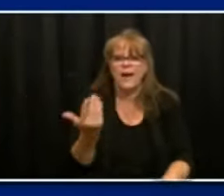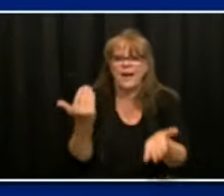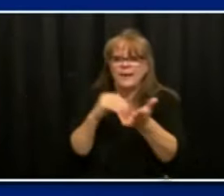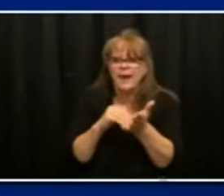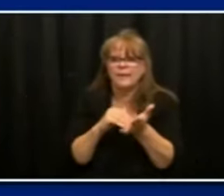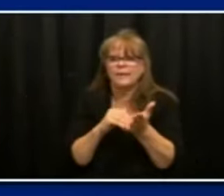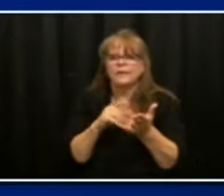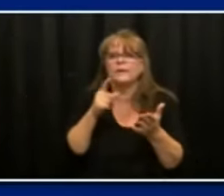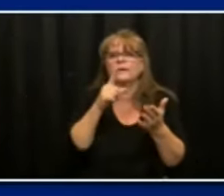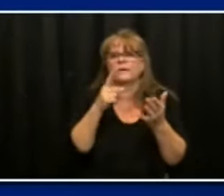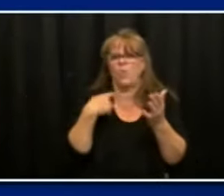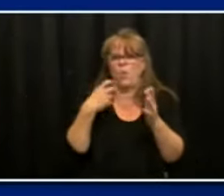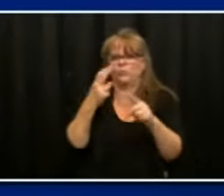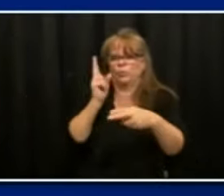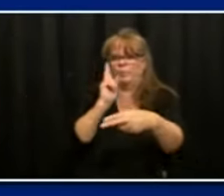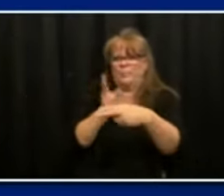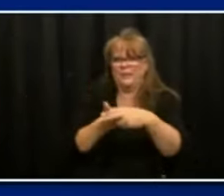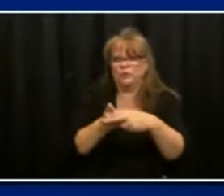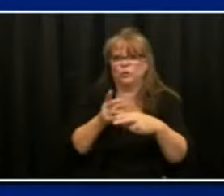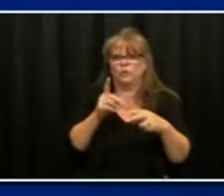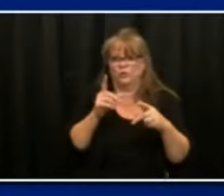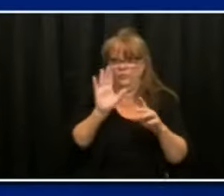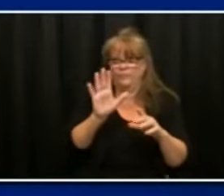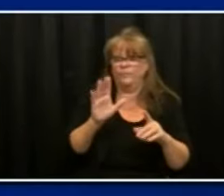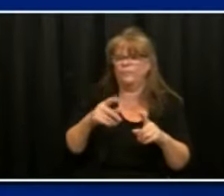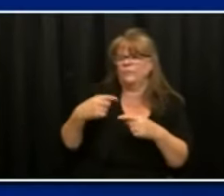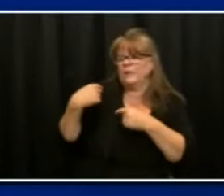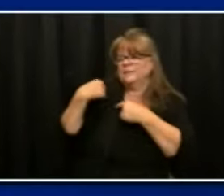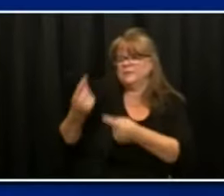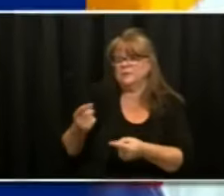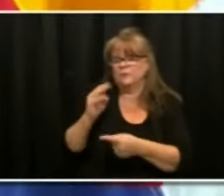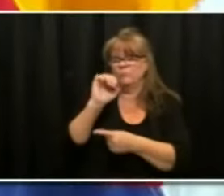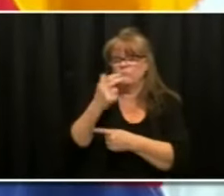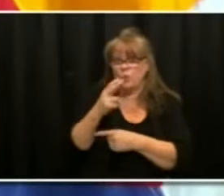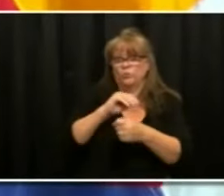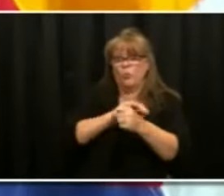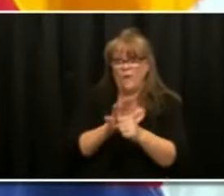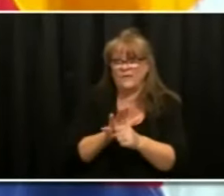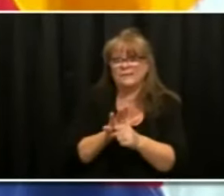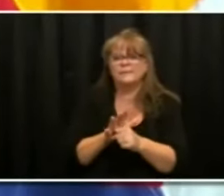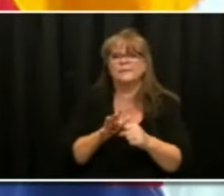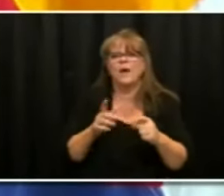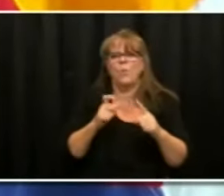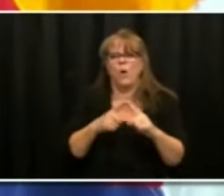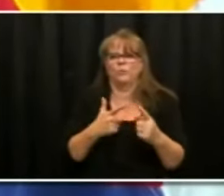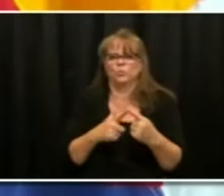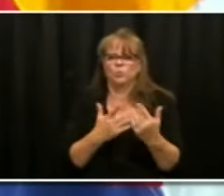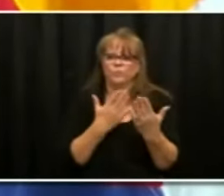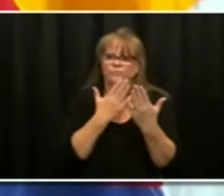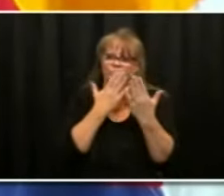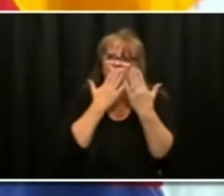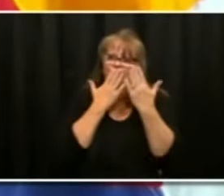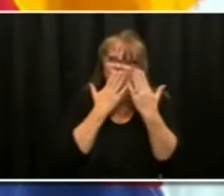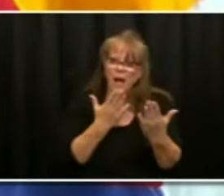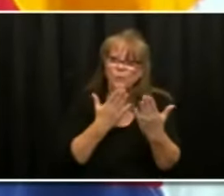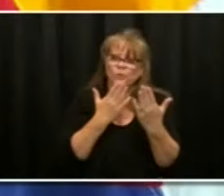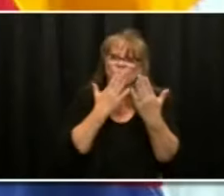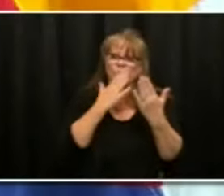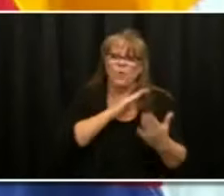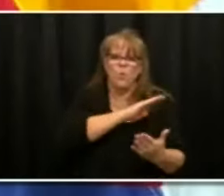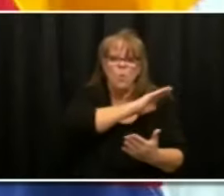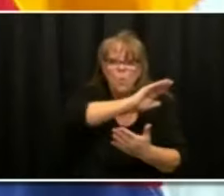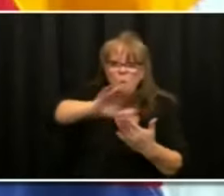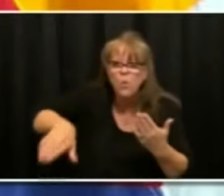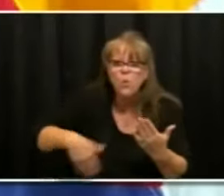have been focusing on throughout the pandemic, and first say thank you to every single person who grows and raises food. Thank you.